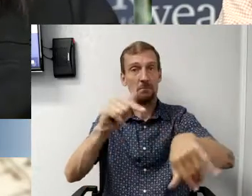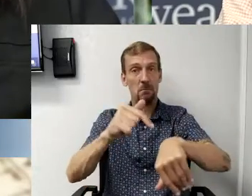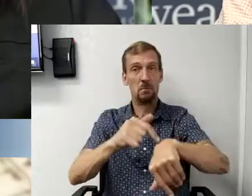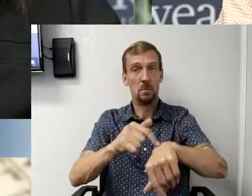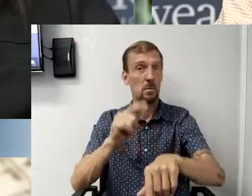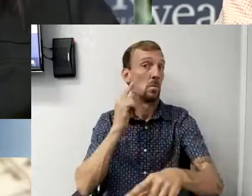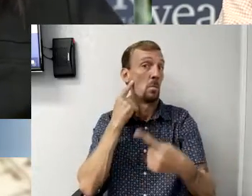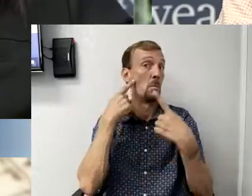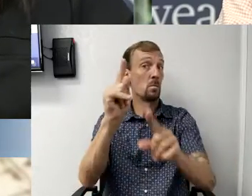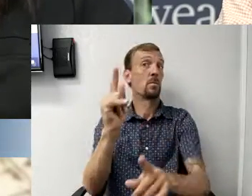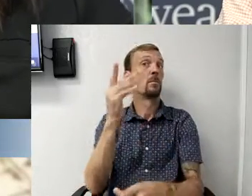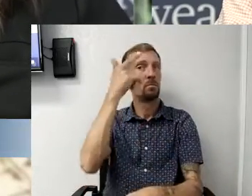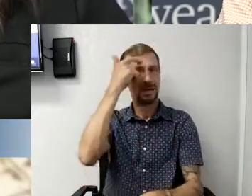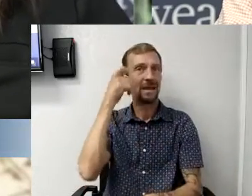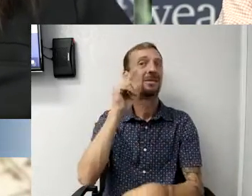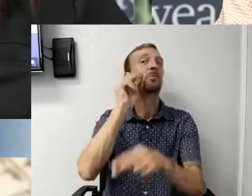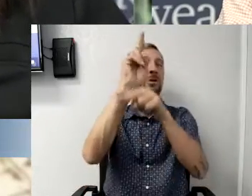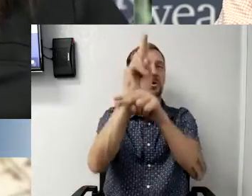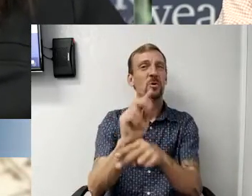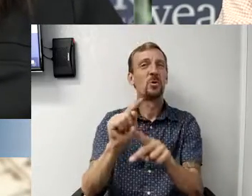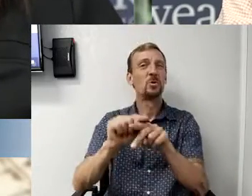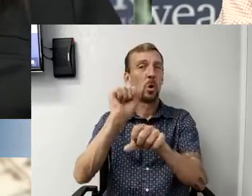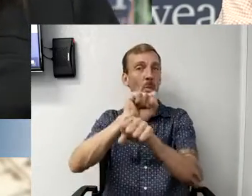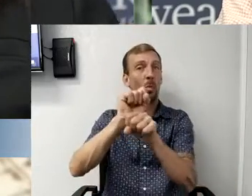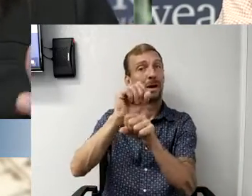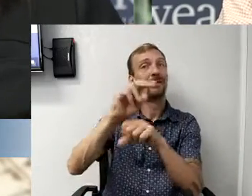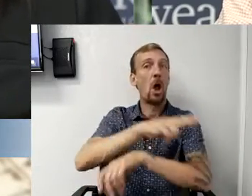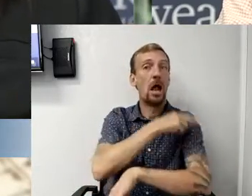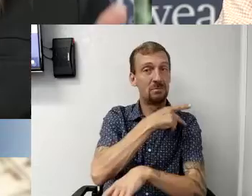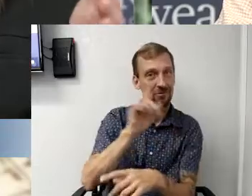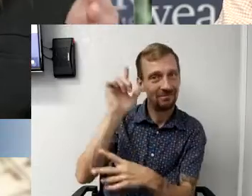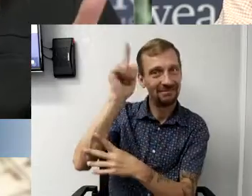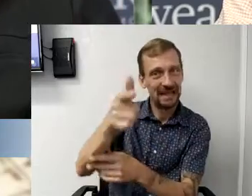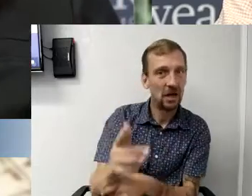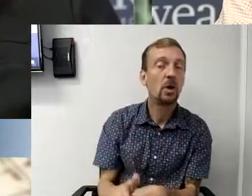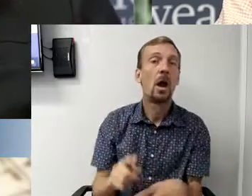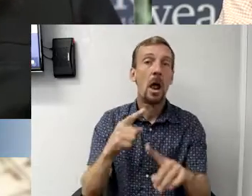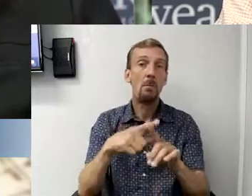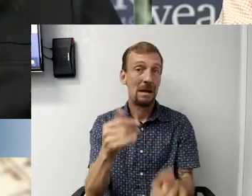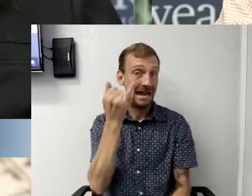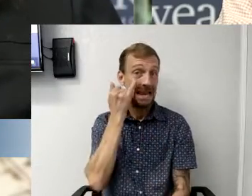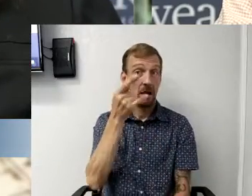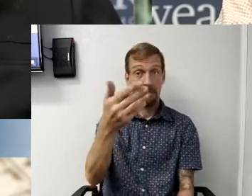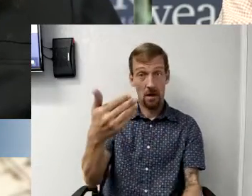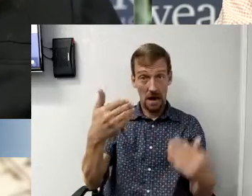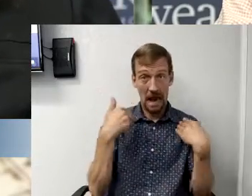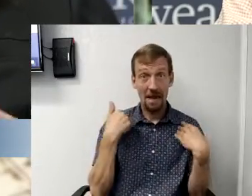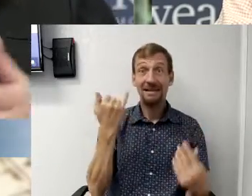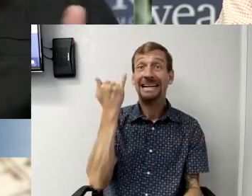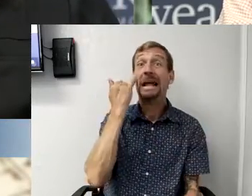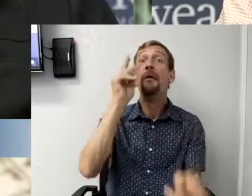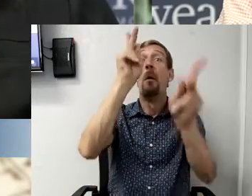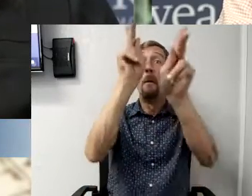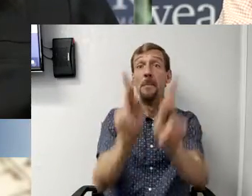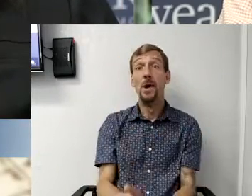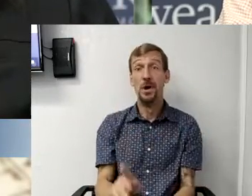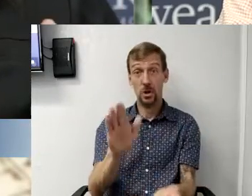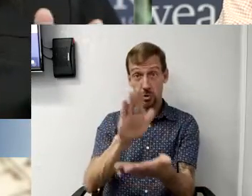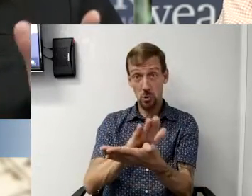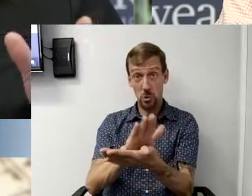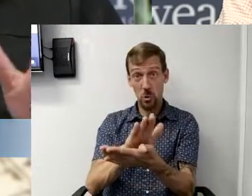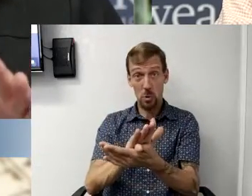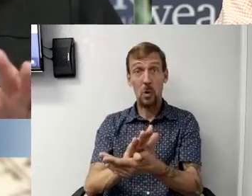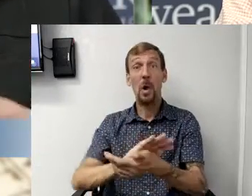don't intermingle, they stay that distance apart. It's going to reduce the risk that if you do have somebody that comes up positive because of a community